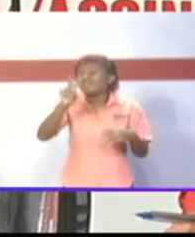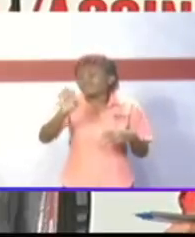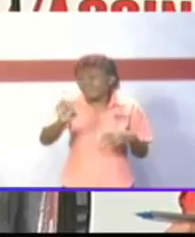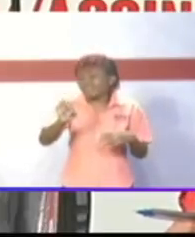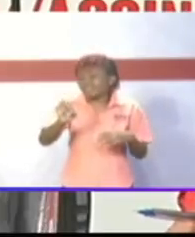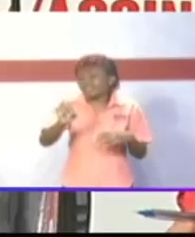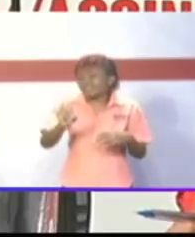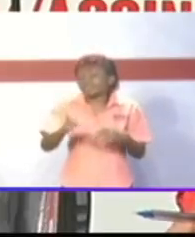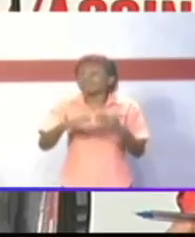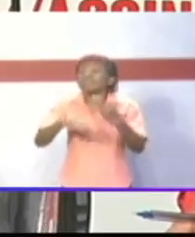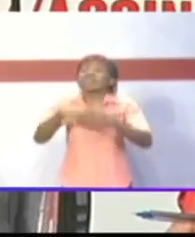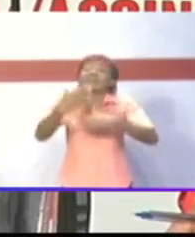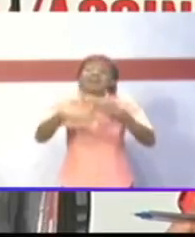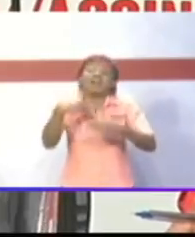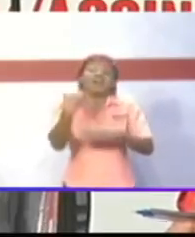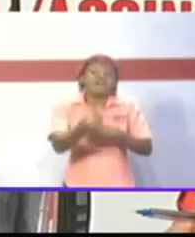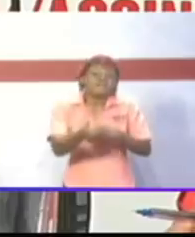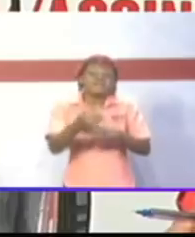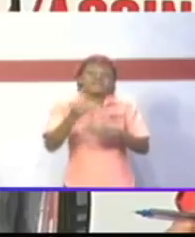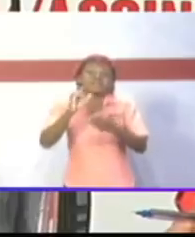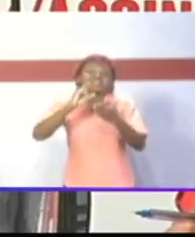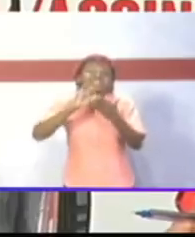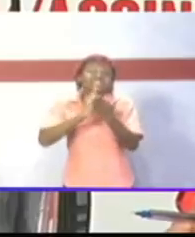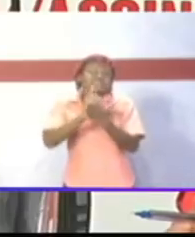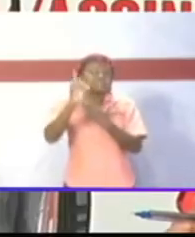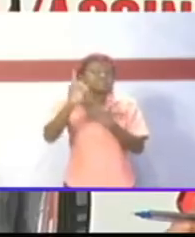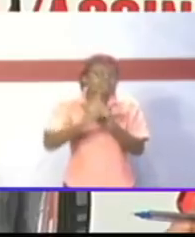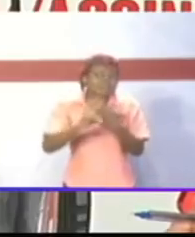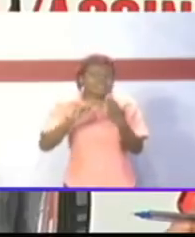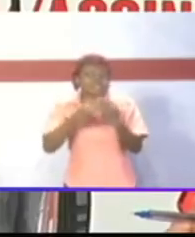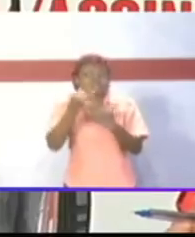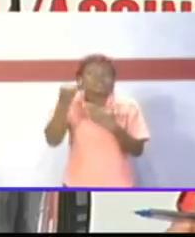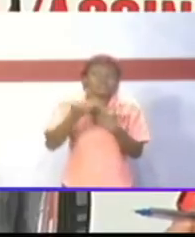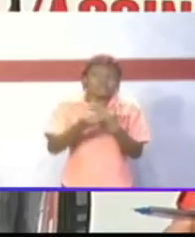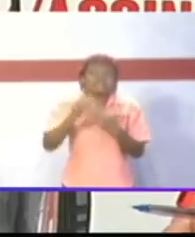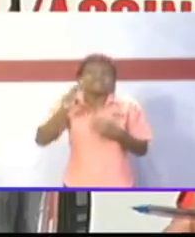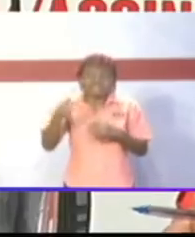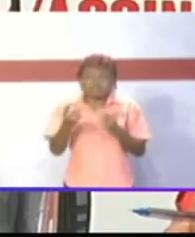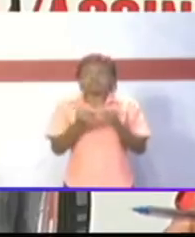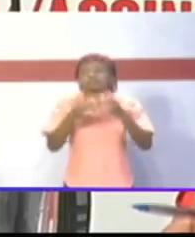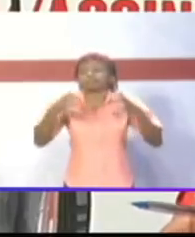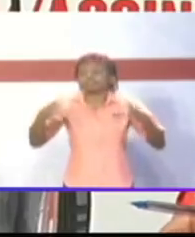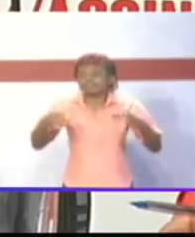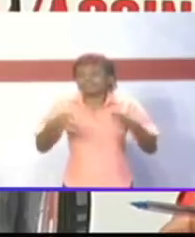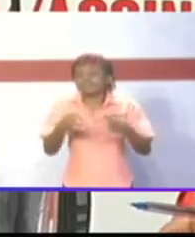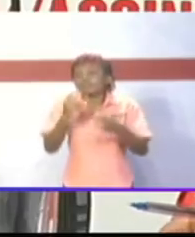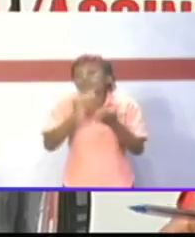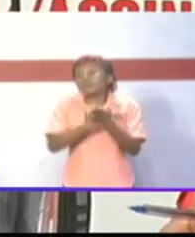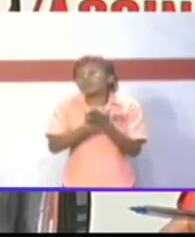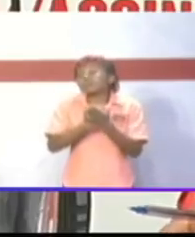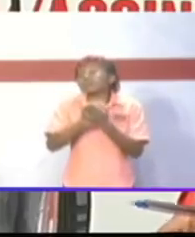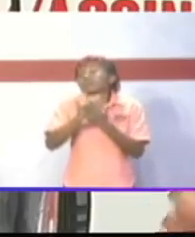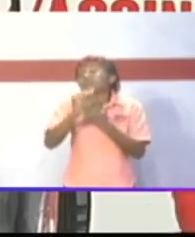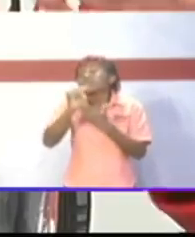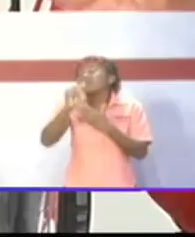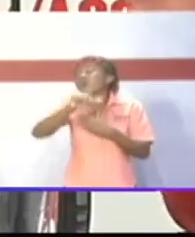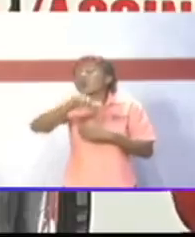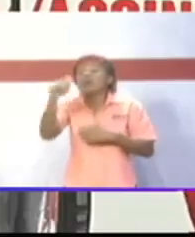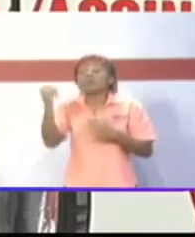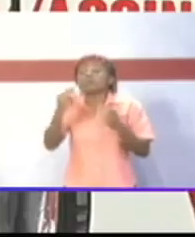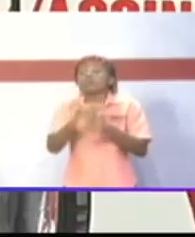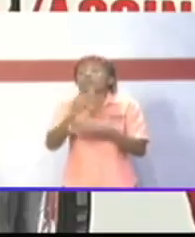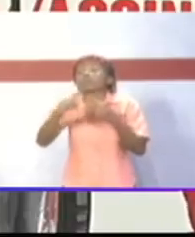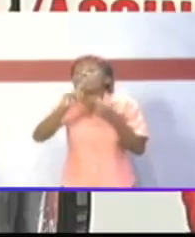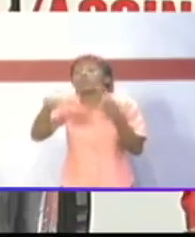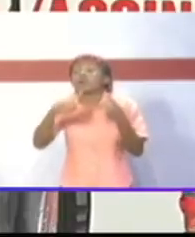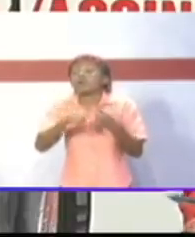it is okay. Into March, and then we had another wave in June, July. Then it went